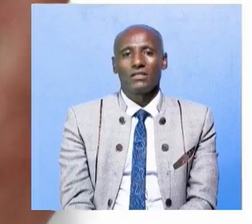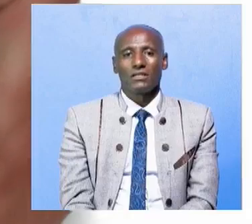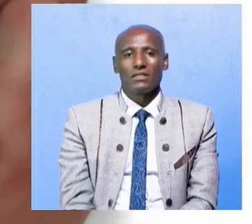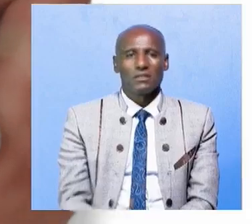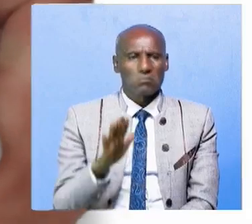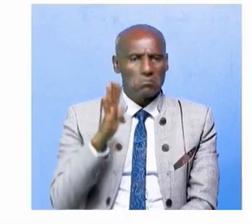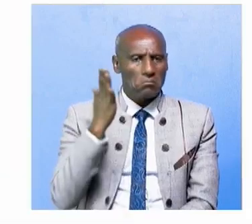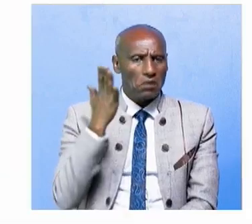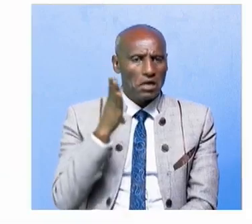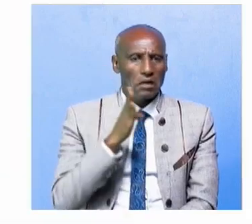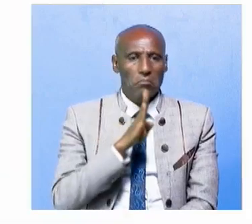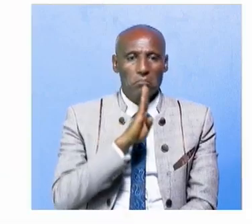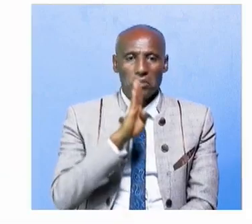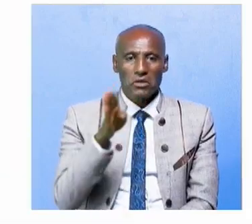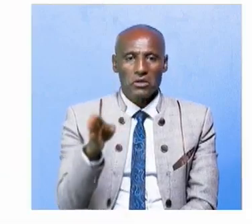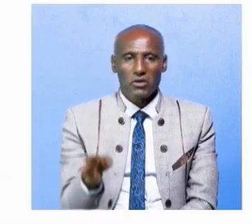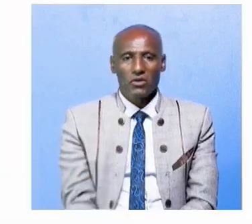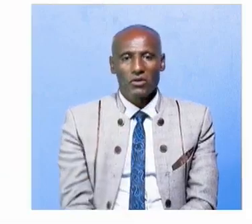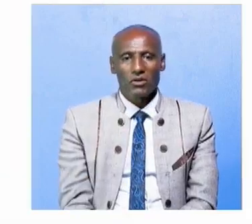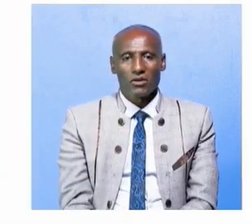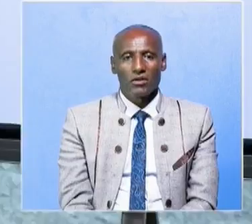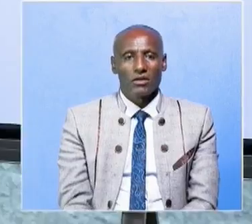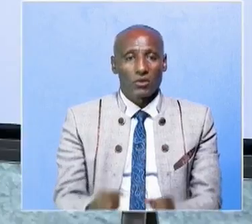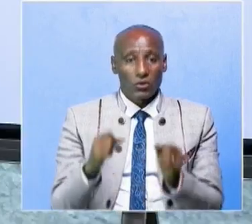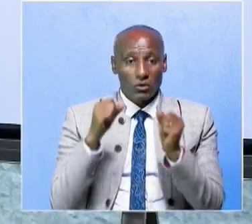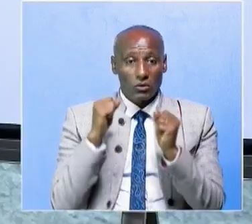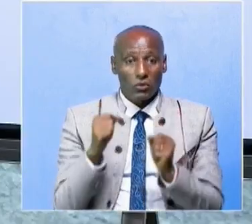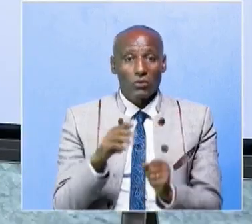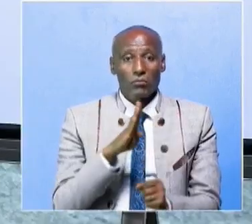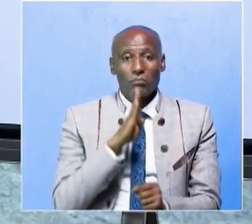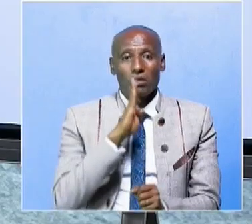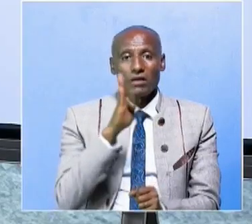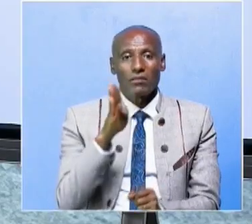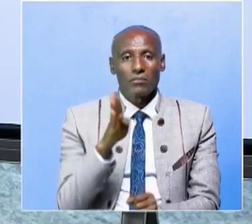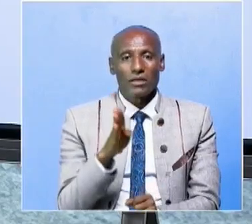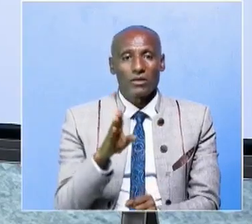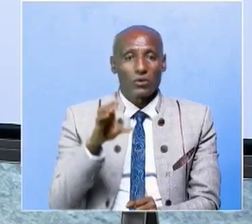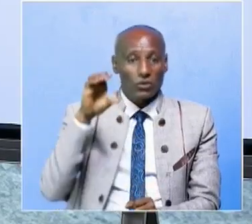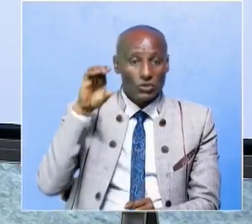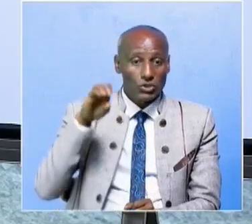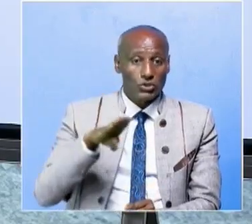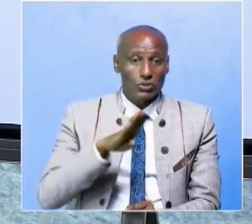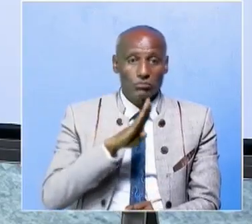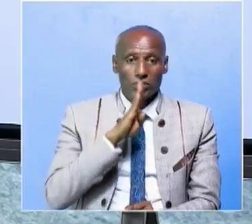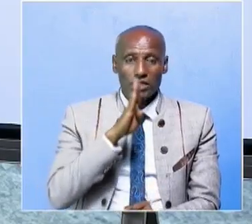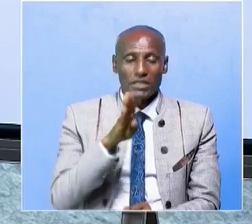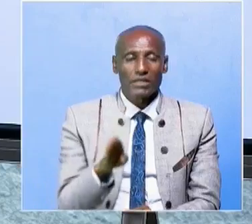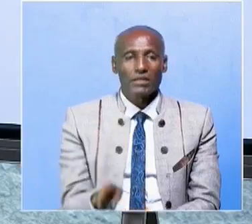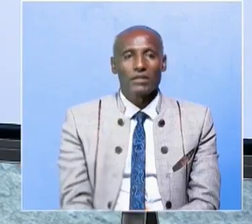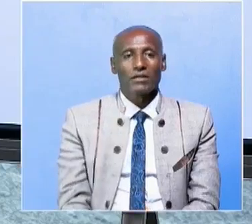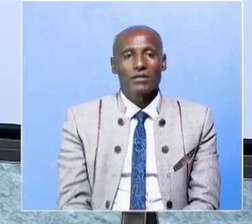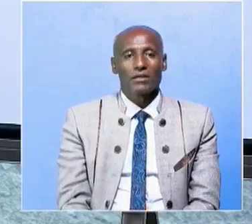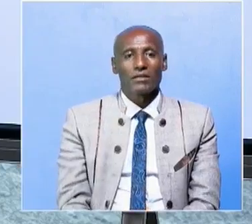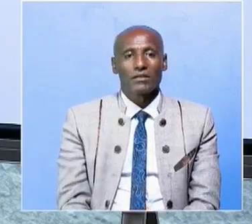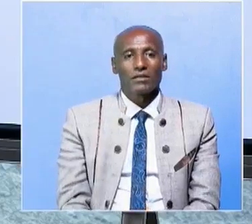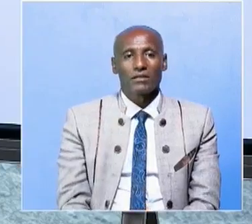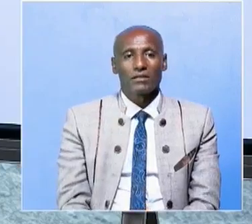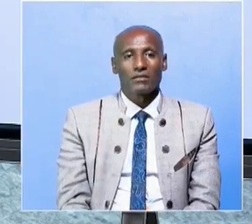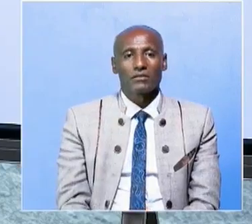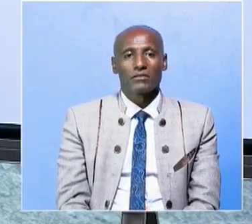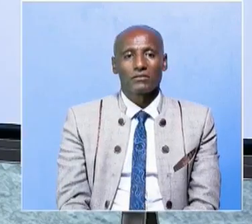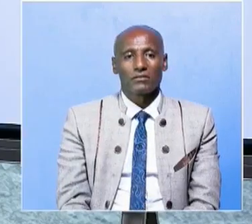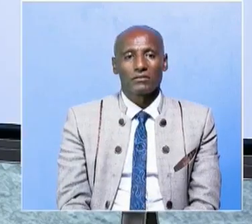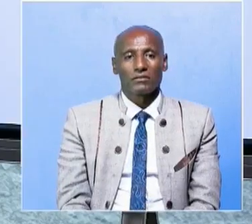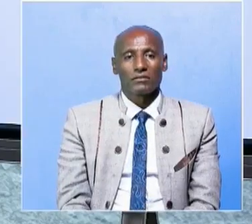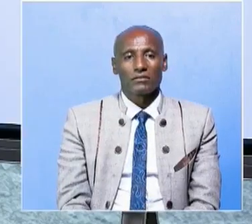might be, or could be, or should be, depending on which kinds of